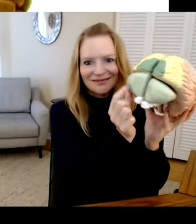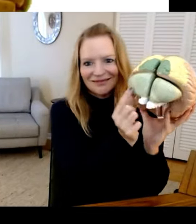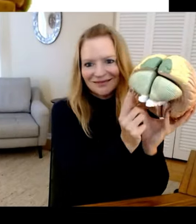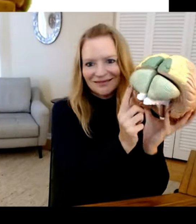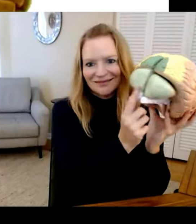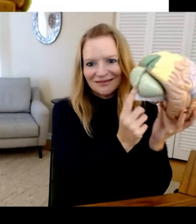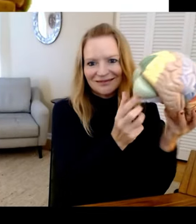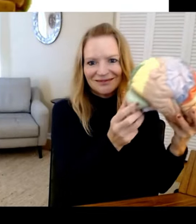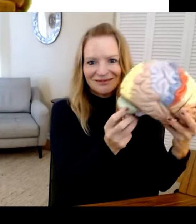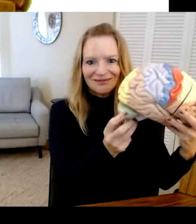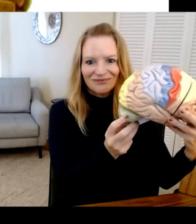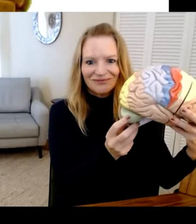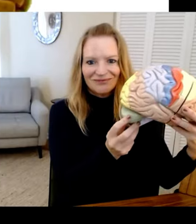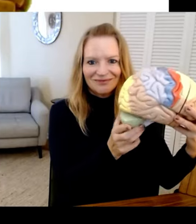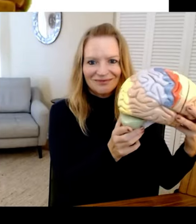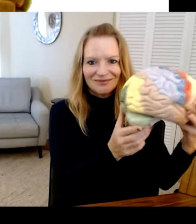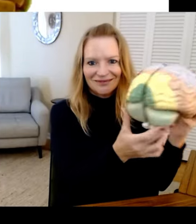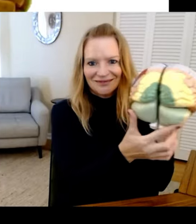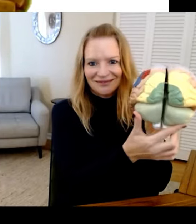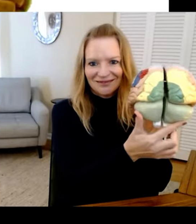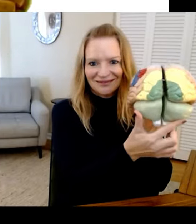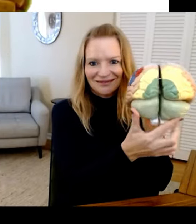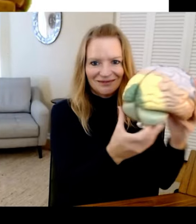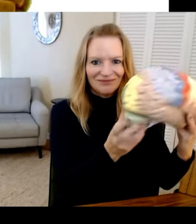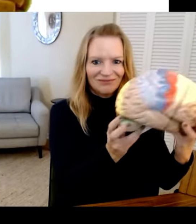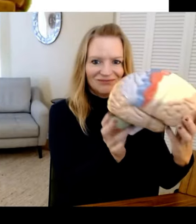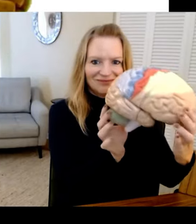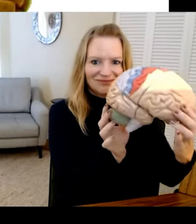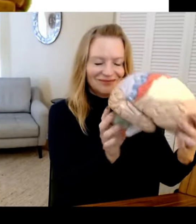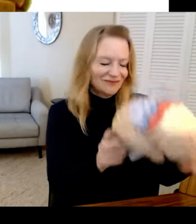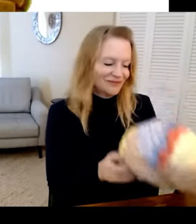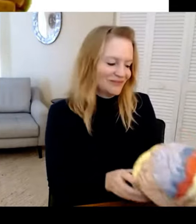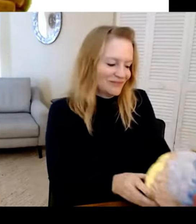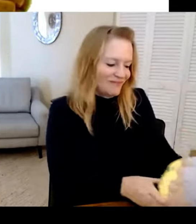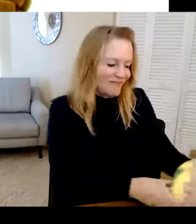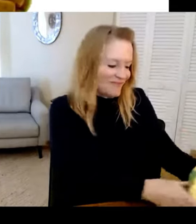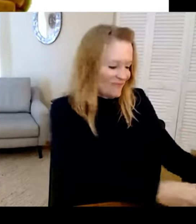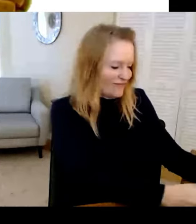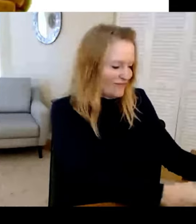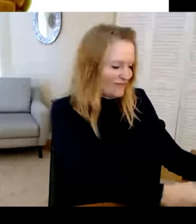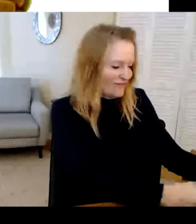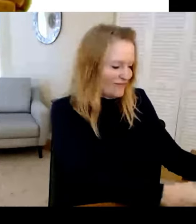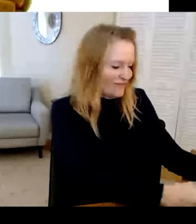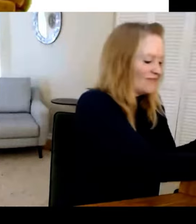Can show you here on my model. Looks like this.